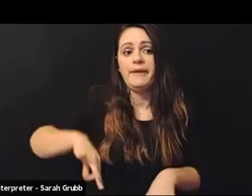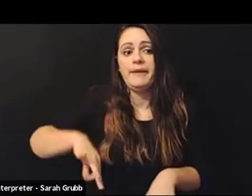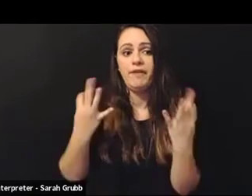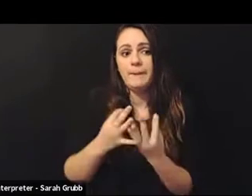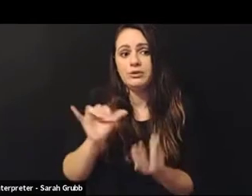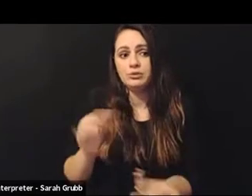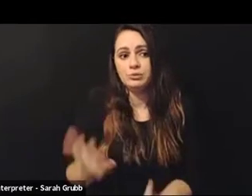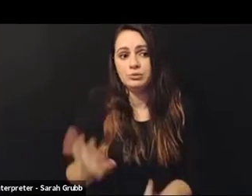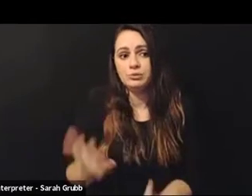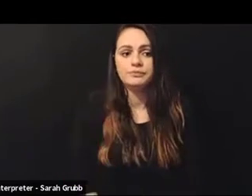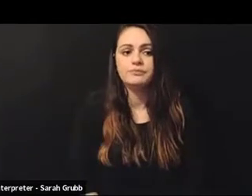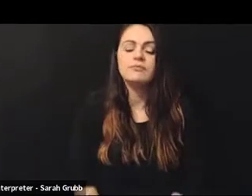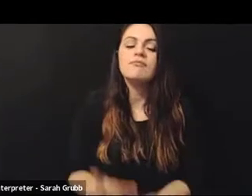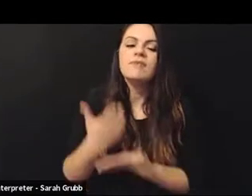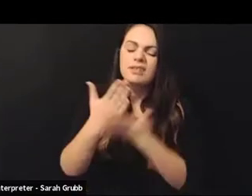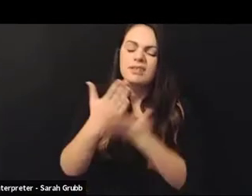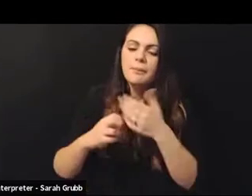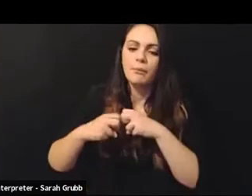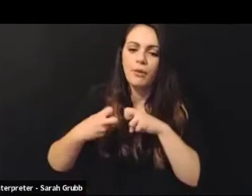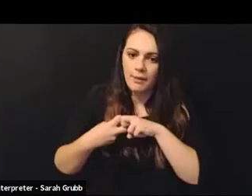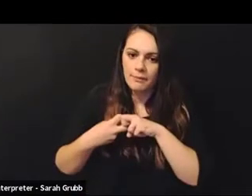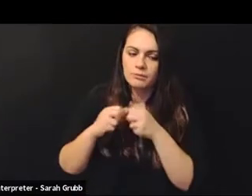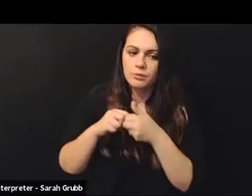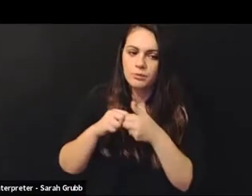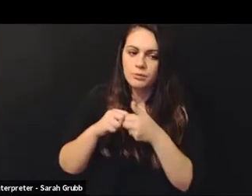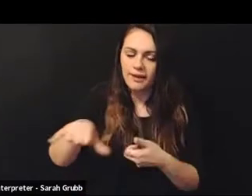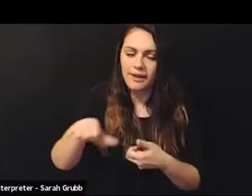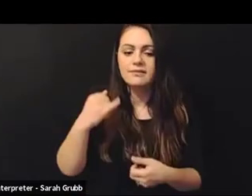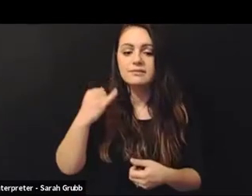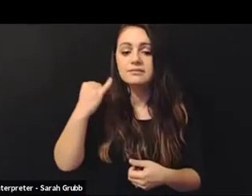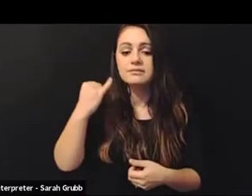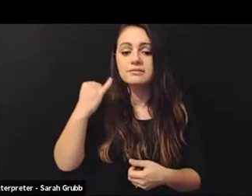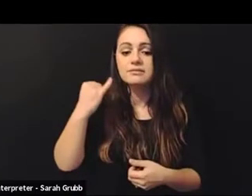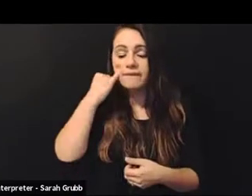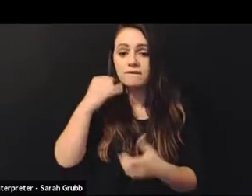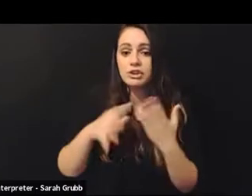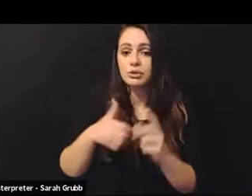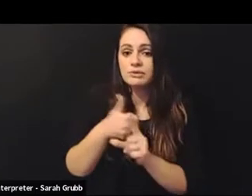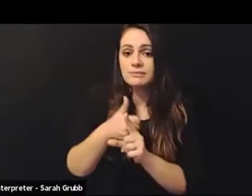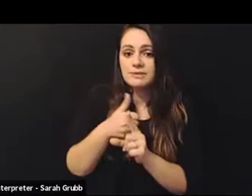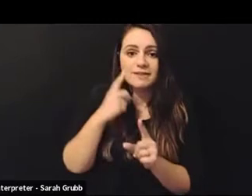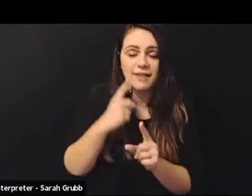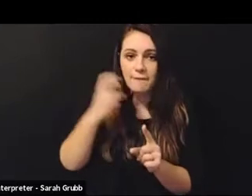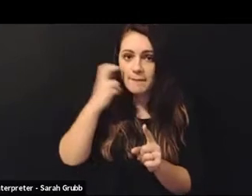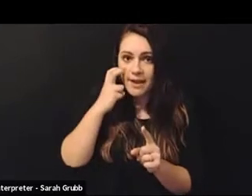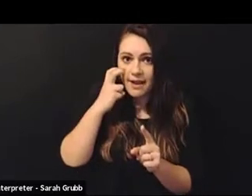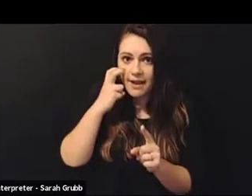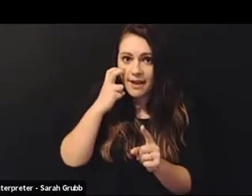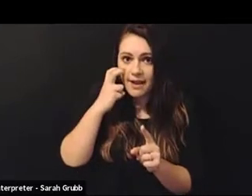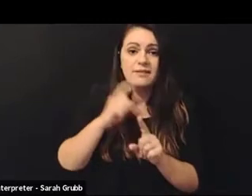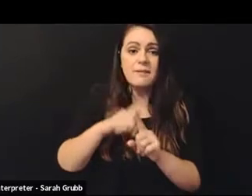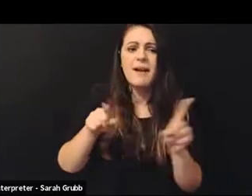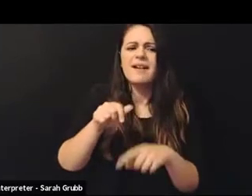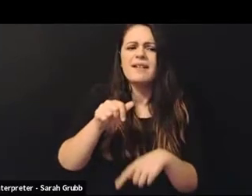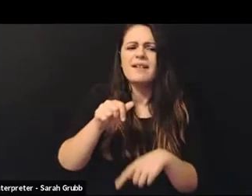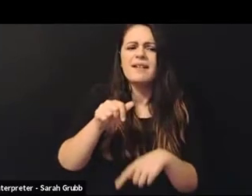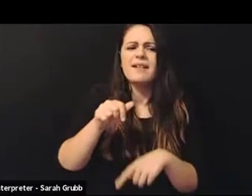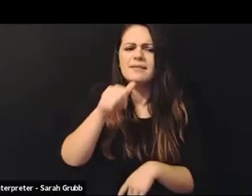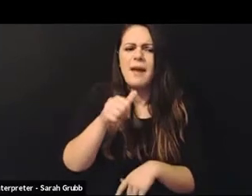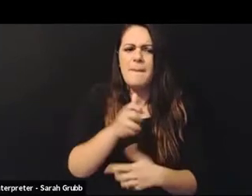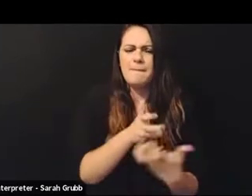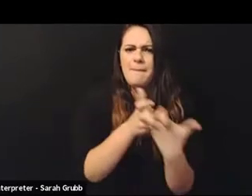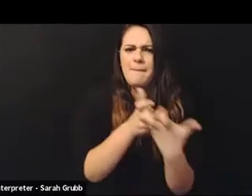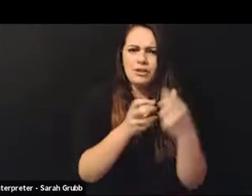The potential problems are, though, is that if a student is deafblind and doesn't kind of fit into an autism program, and I'm going to give